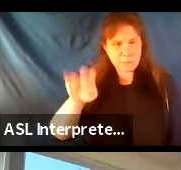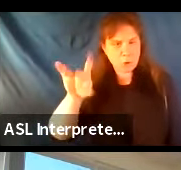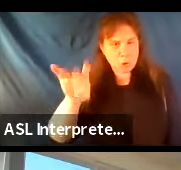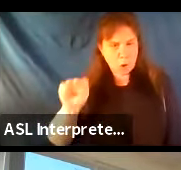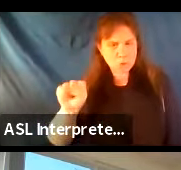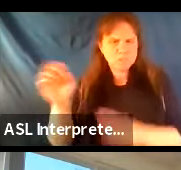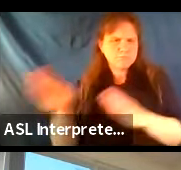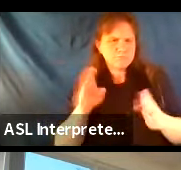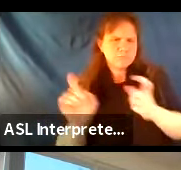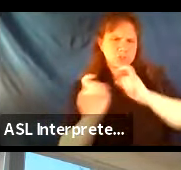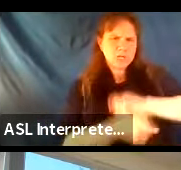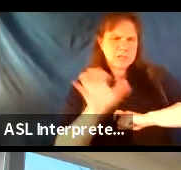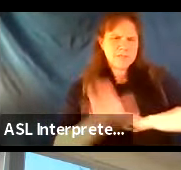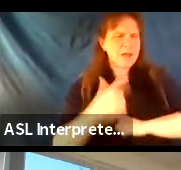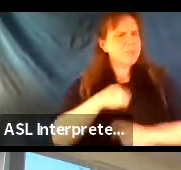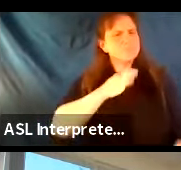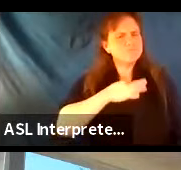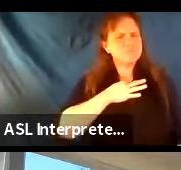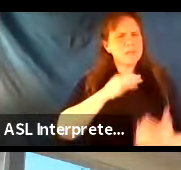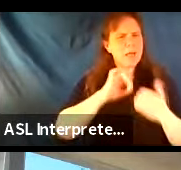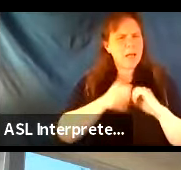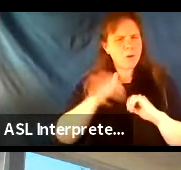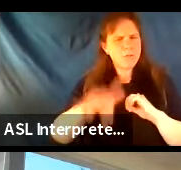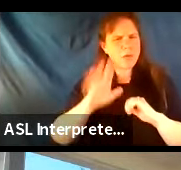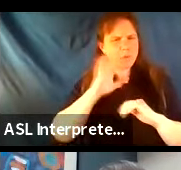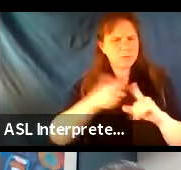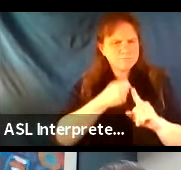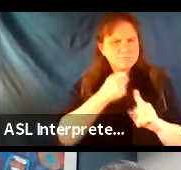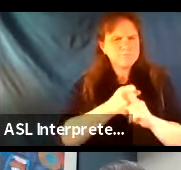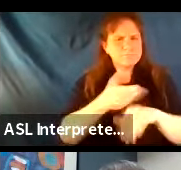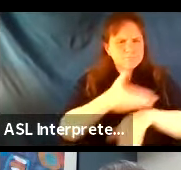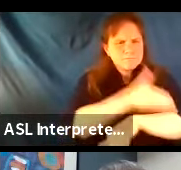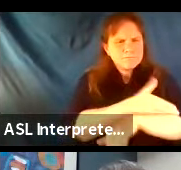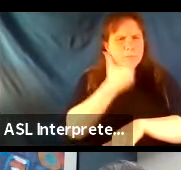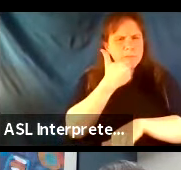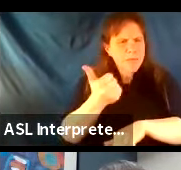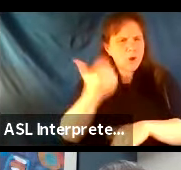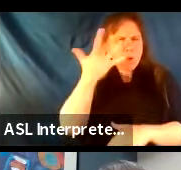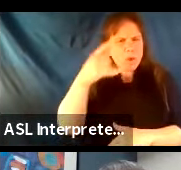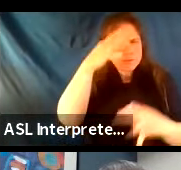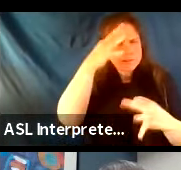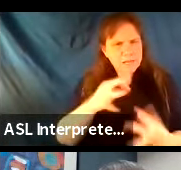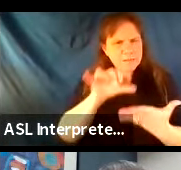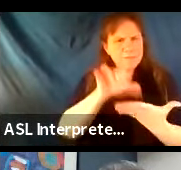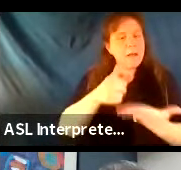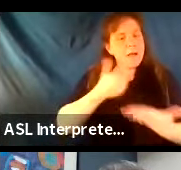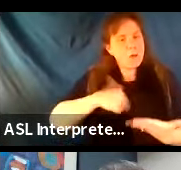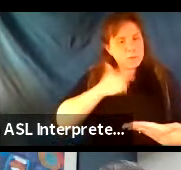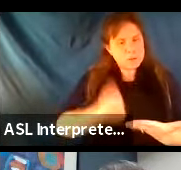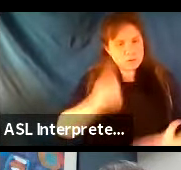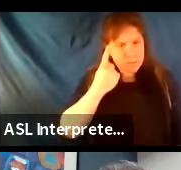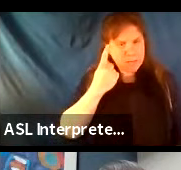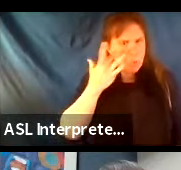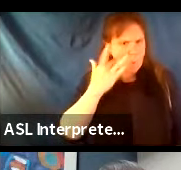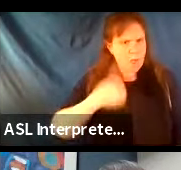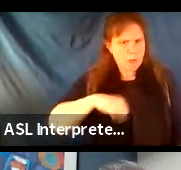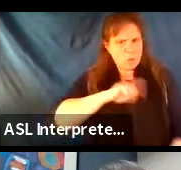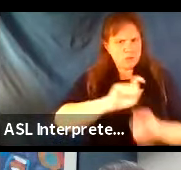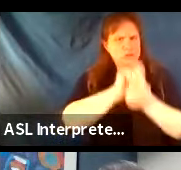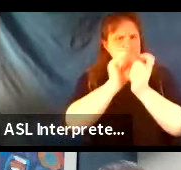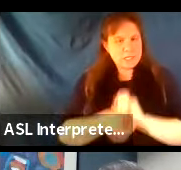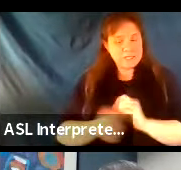why it will be more impactful and how we made that decision. So I'm hoping you can just help us understand why we're changing